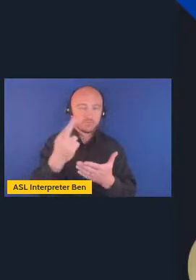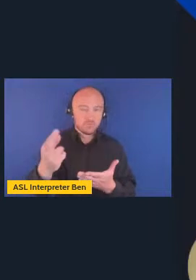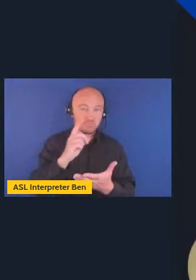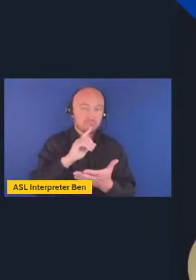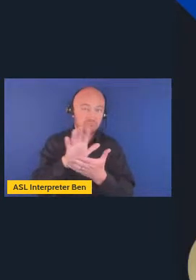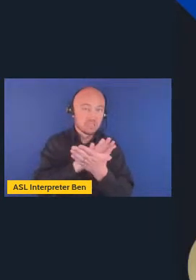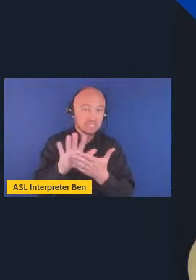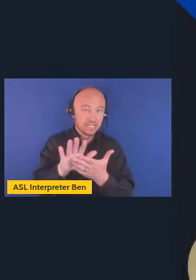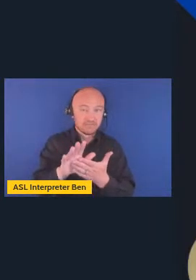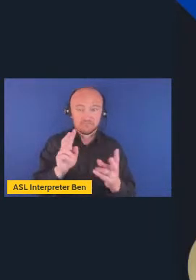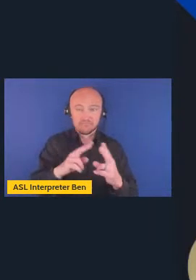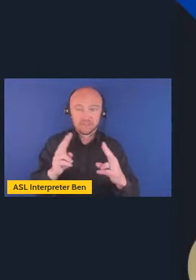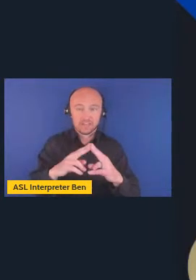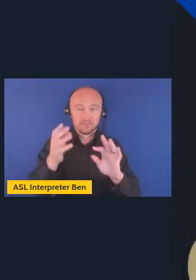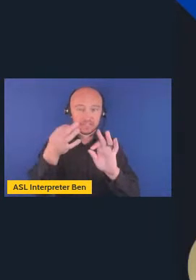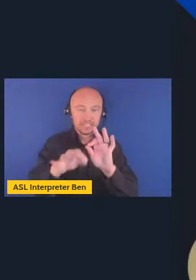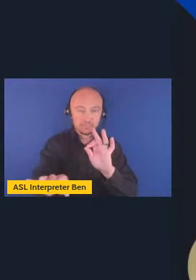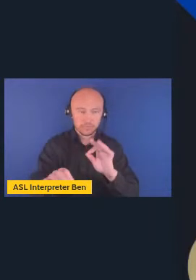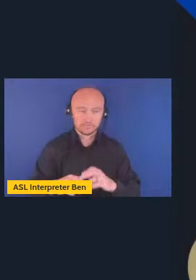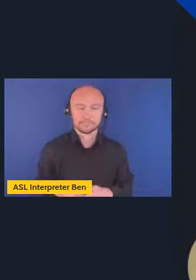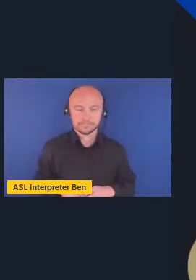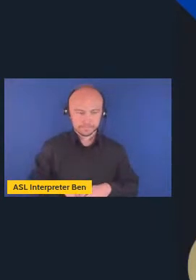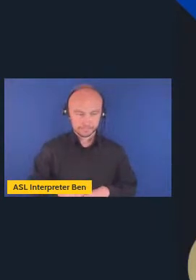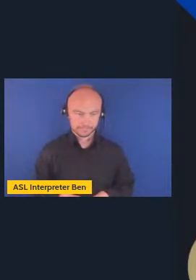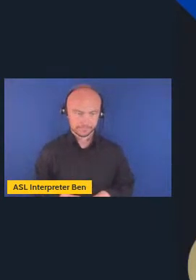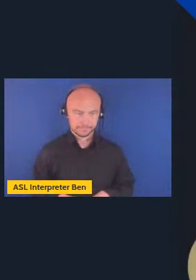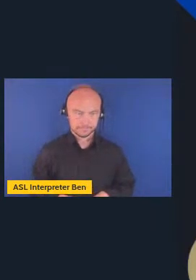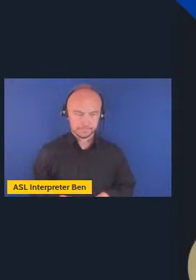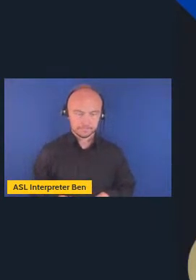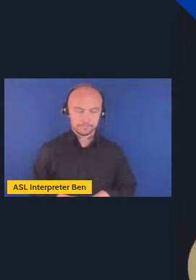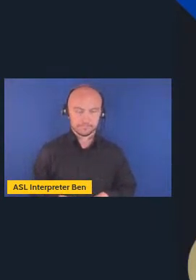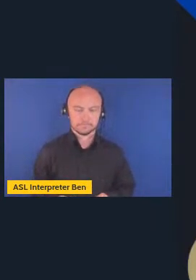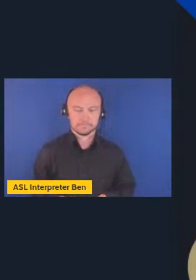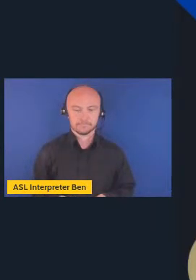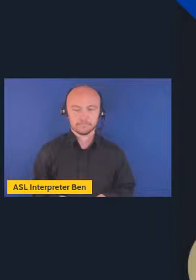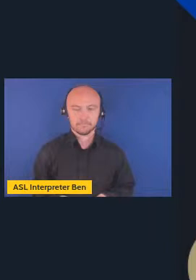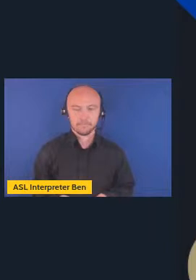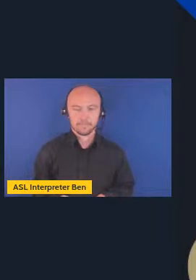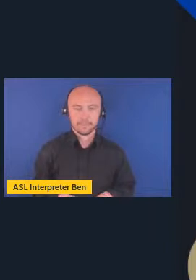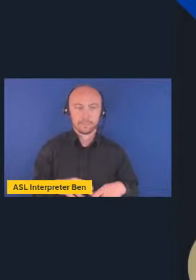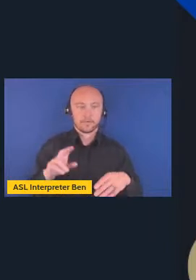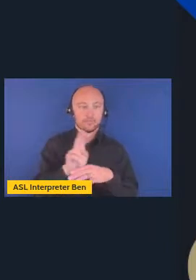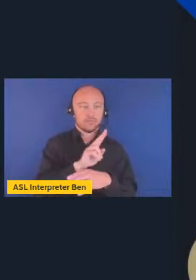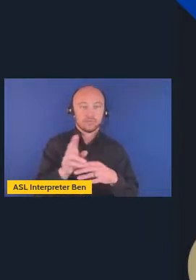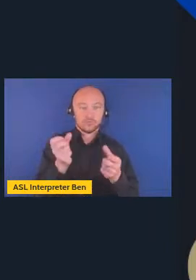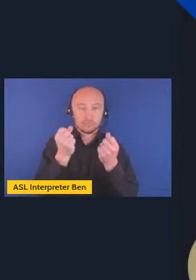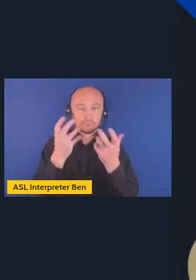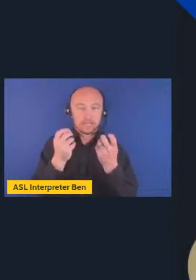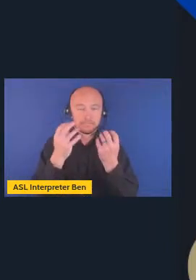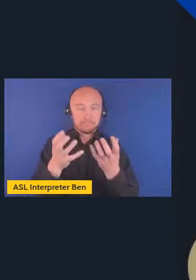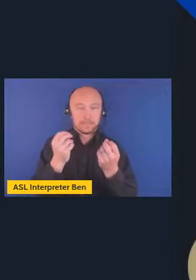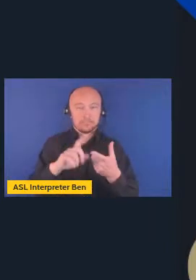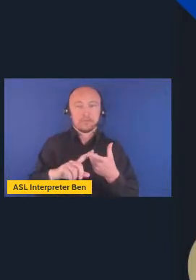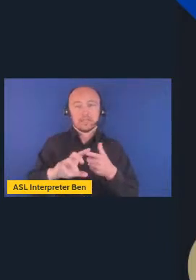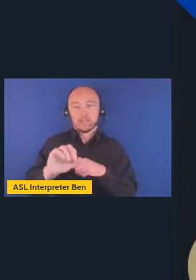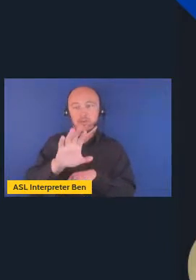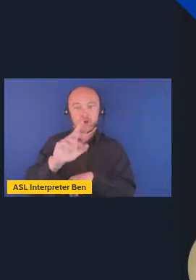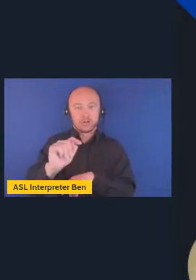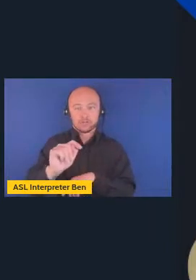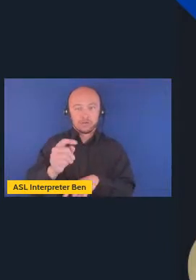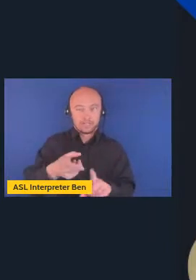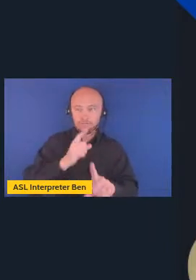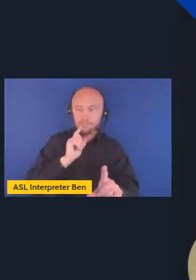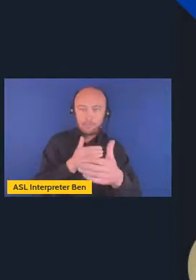made it a lot simpler. And we got to use a lot of the constructs that were just came out of the box